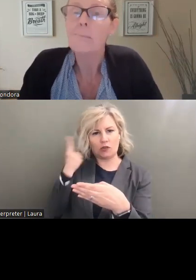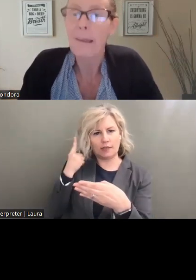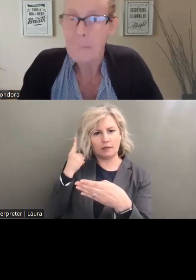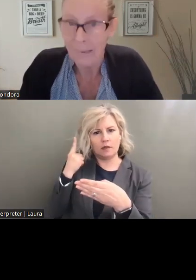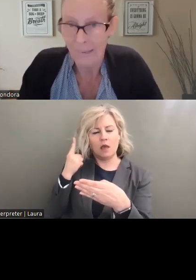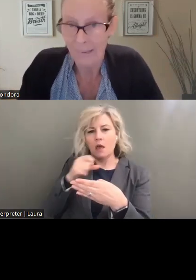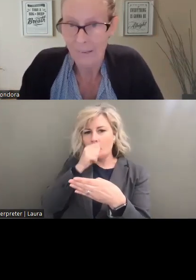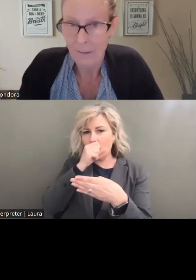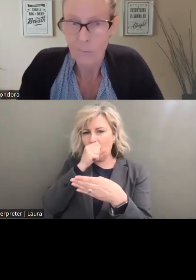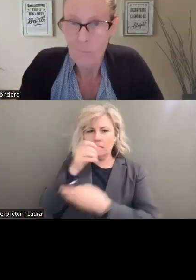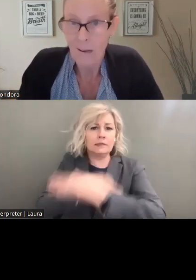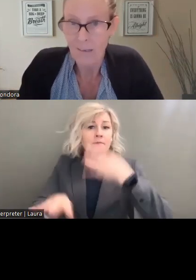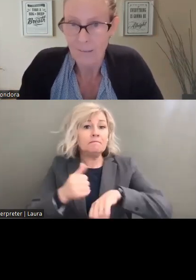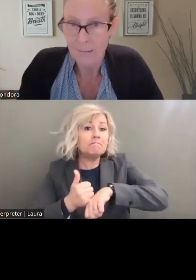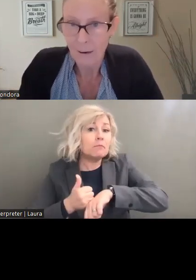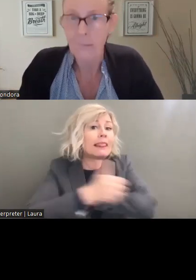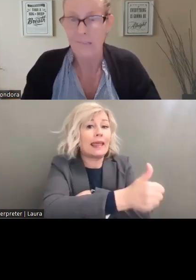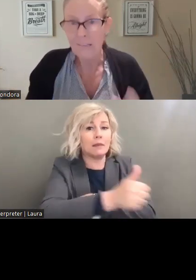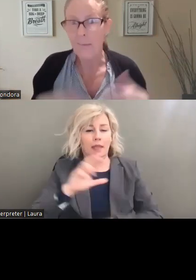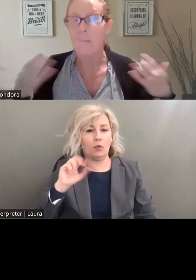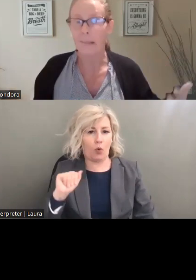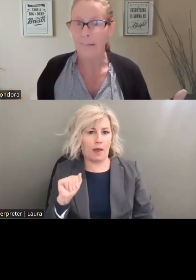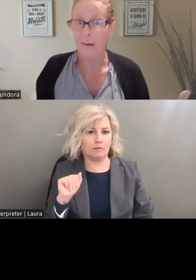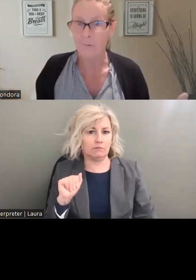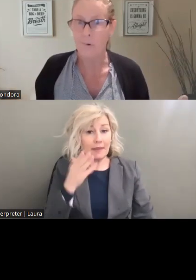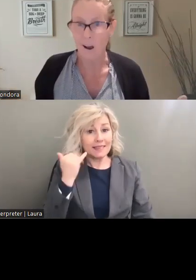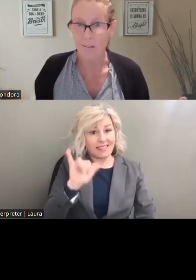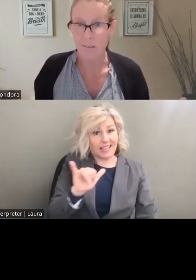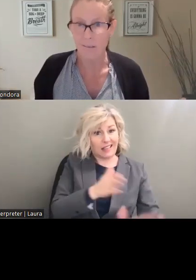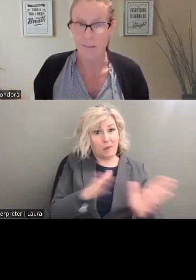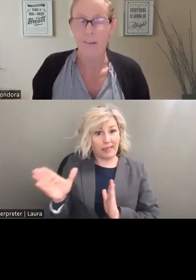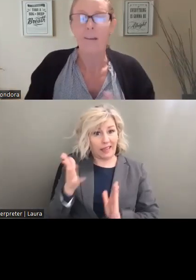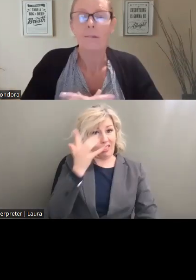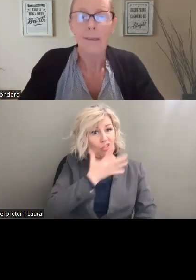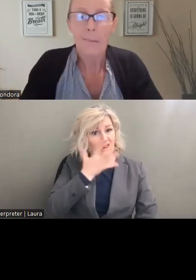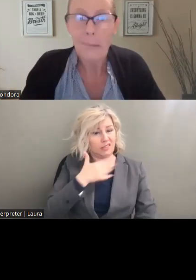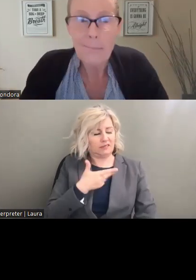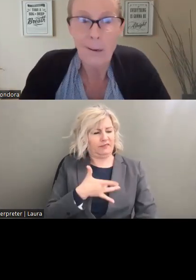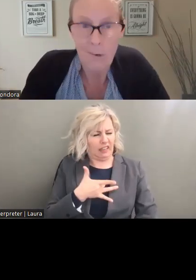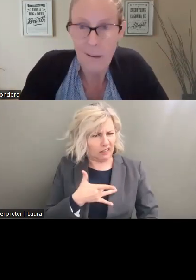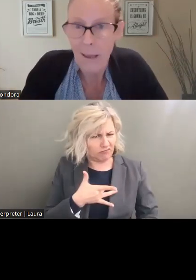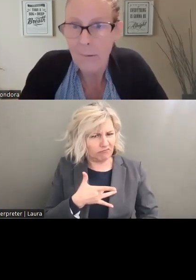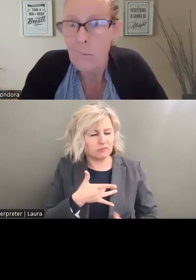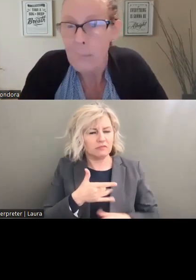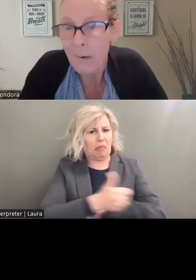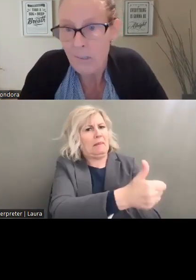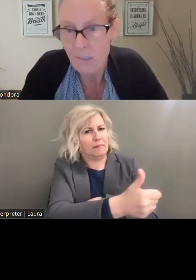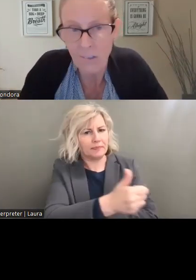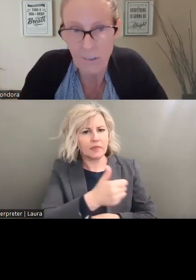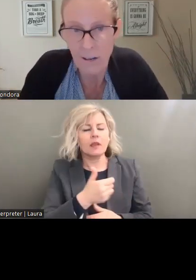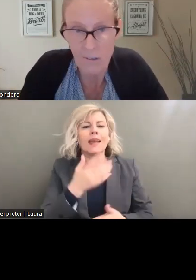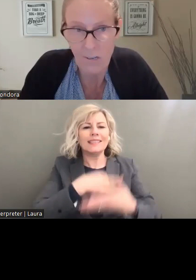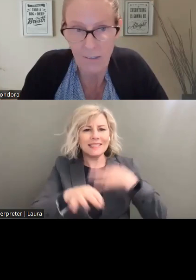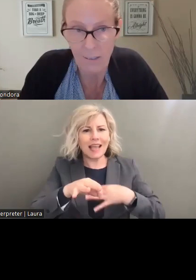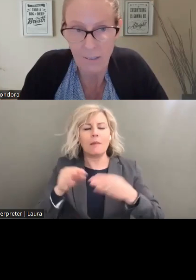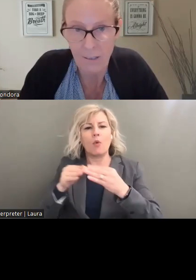Rather than blaming Roma, right? Because that's how that plan comes across. Rather than blaming Roma, having a more